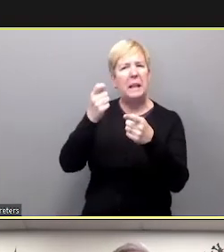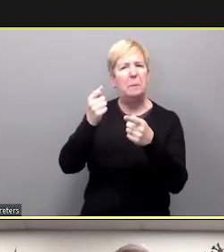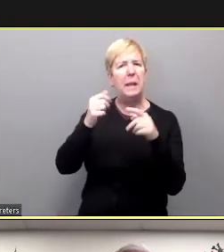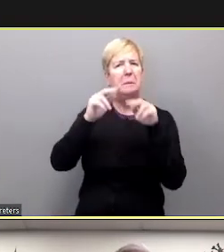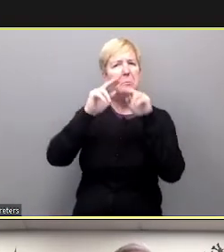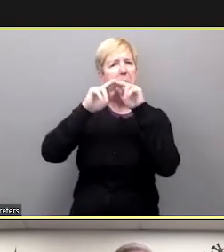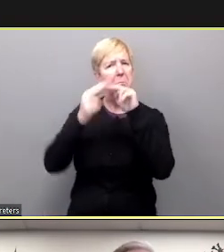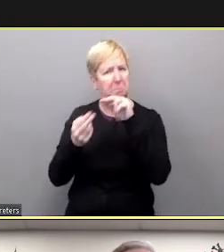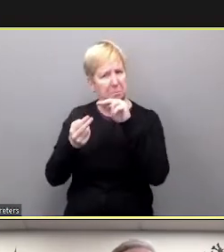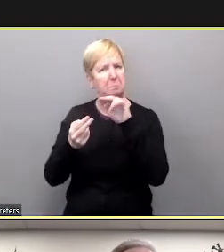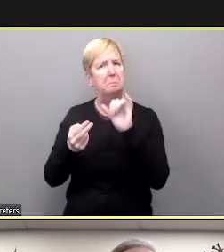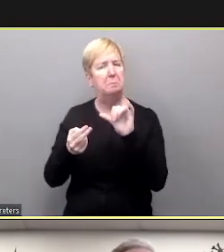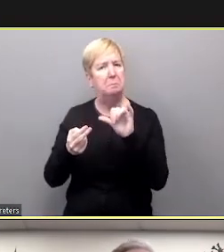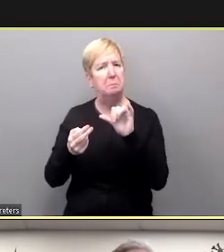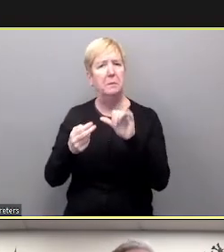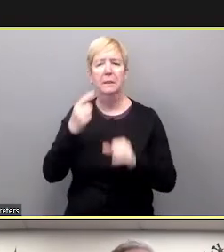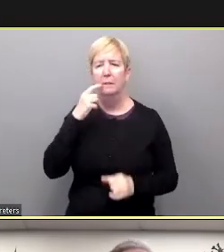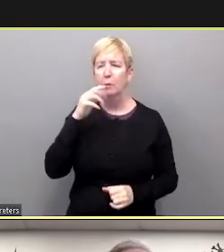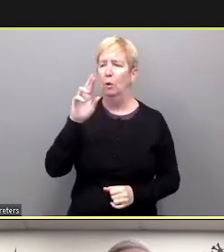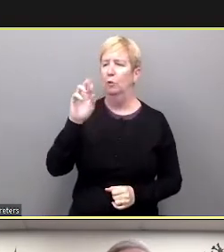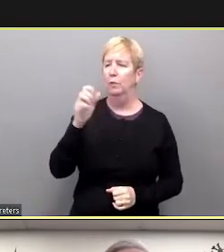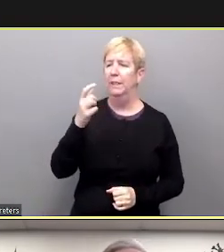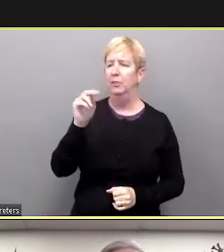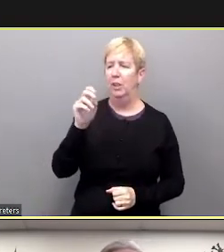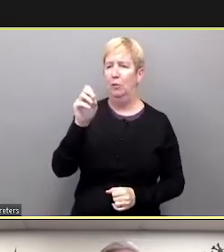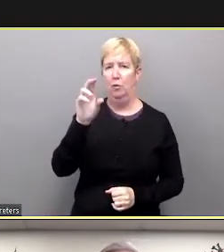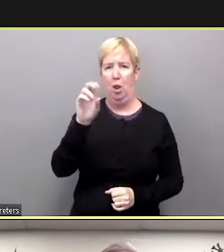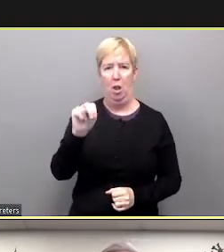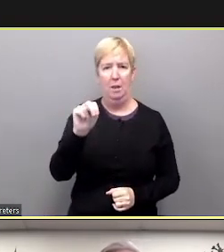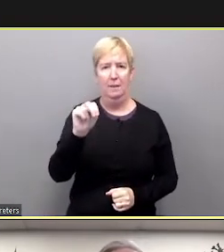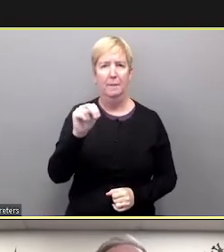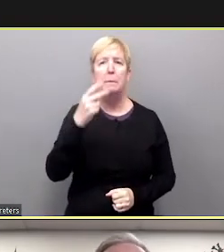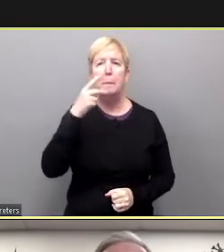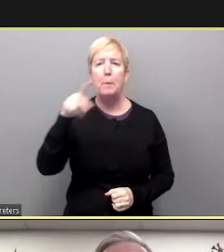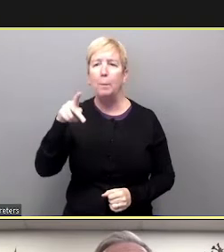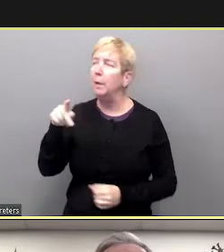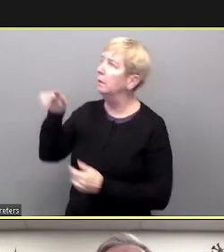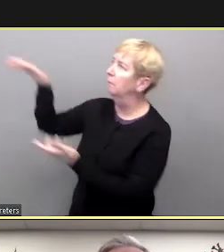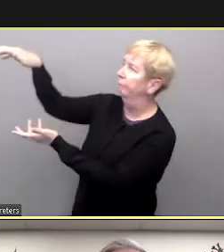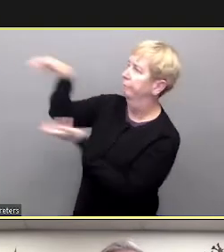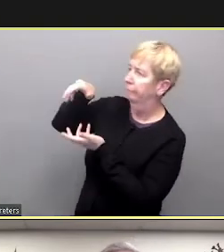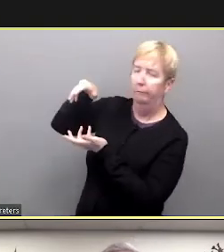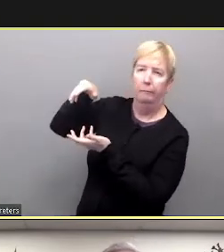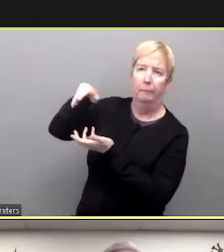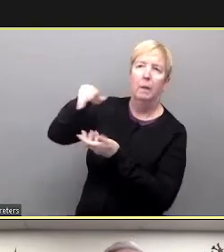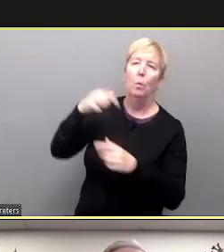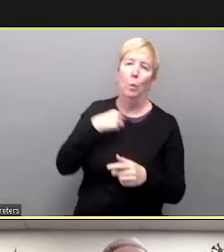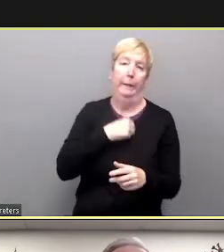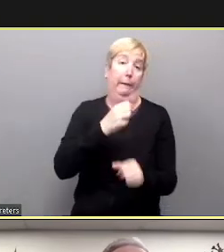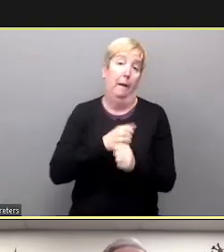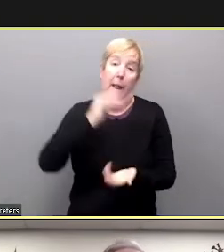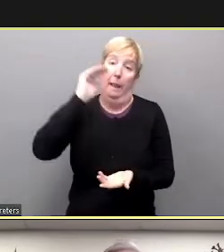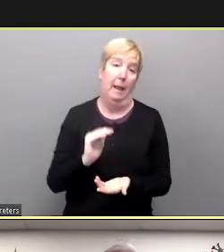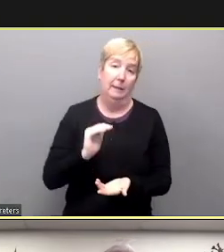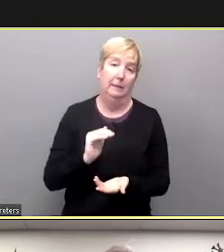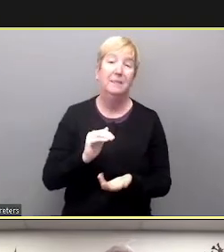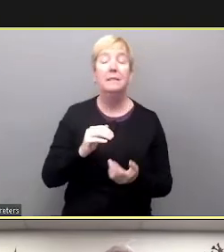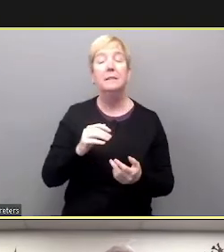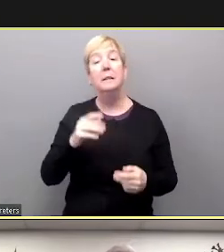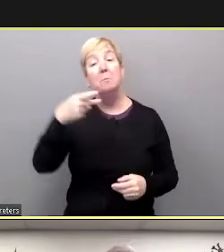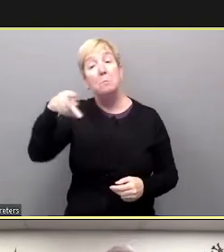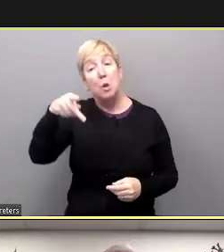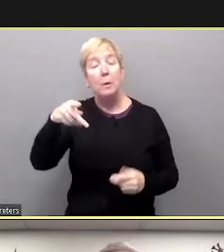lower Regeneron supply, which is the purple one there. It's a little easier to use. Most people want it,